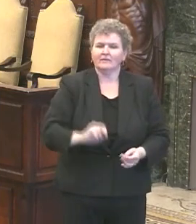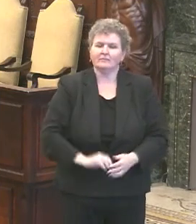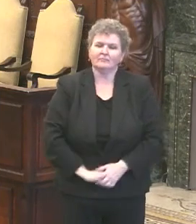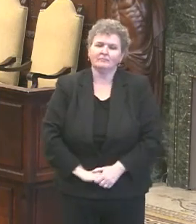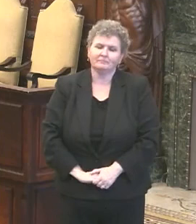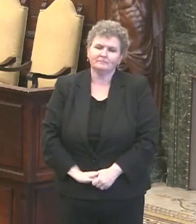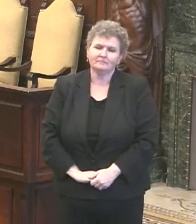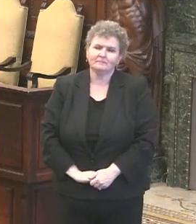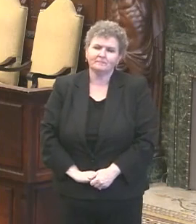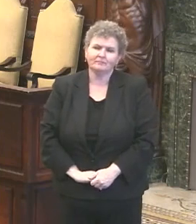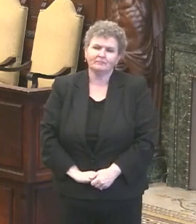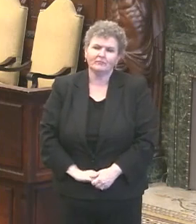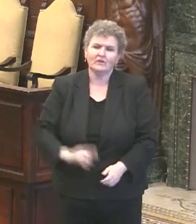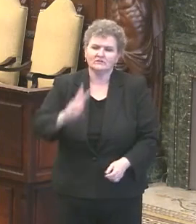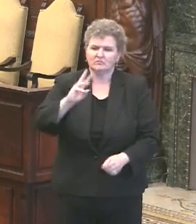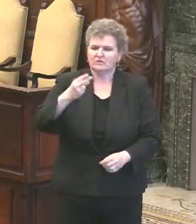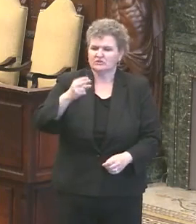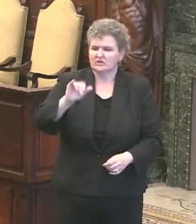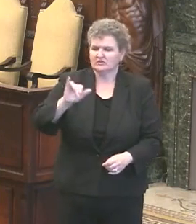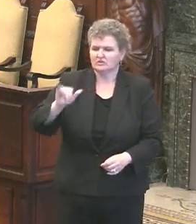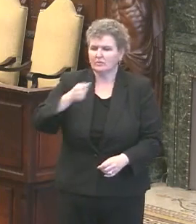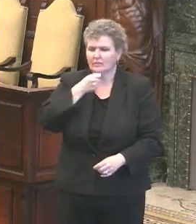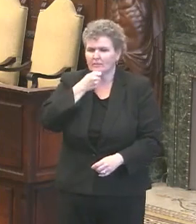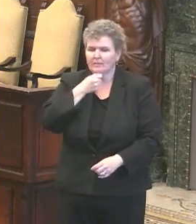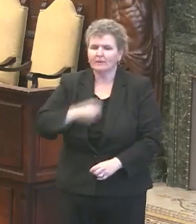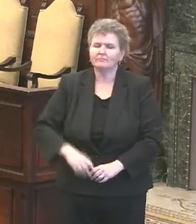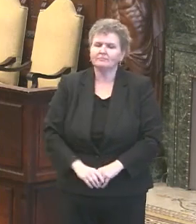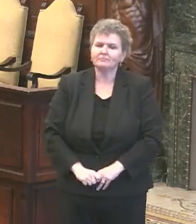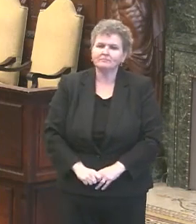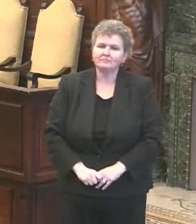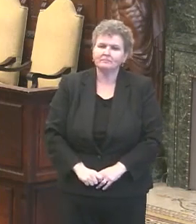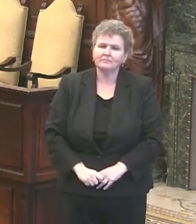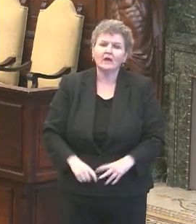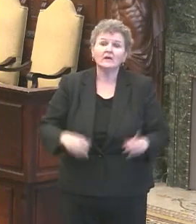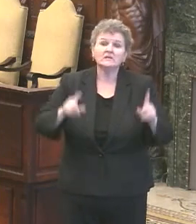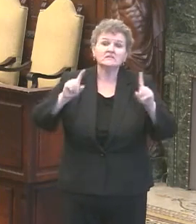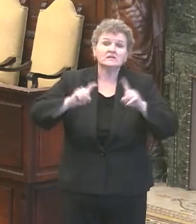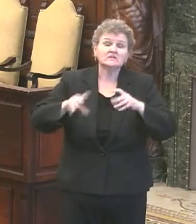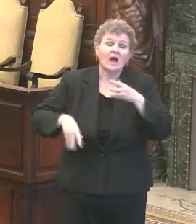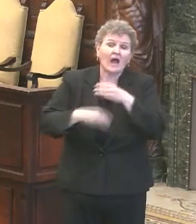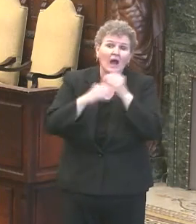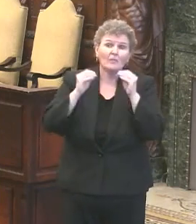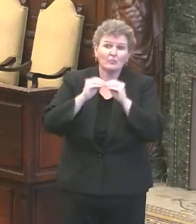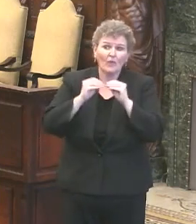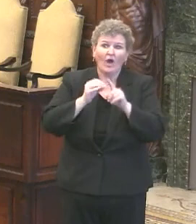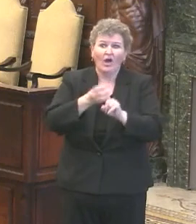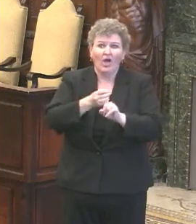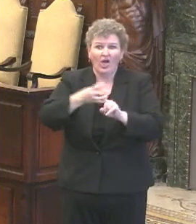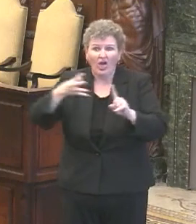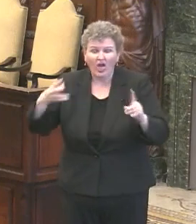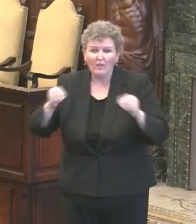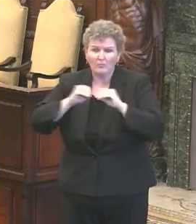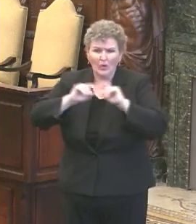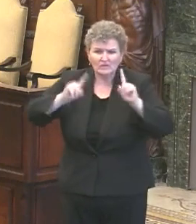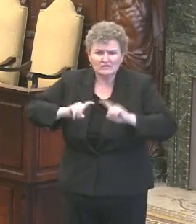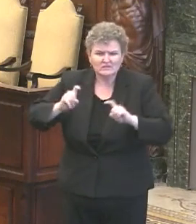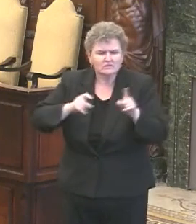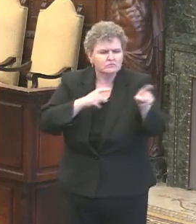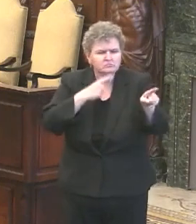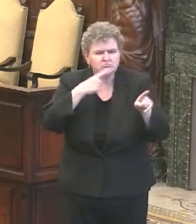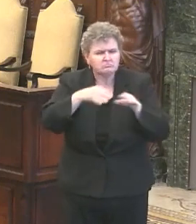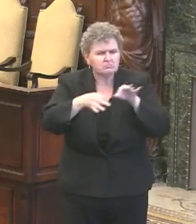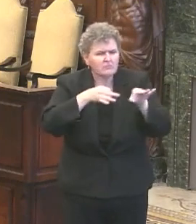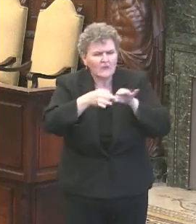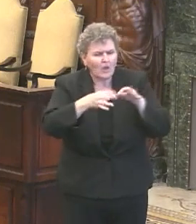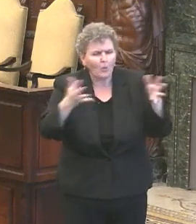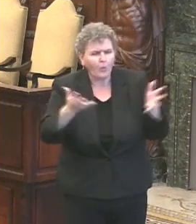Hi, Dr. Farley, you mentioned expanding testing. Can you talk a little bit more about what that's going to look like,